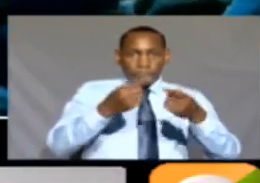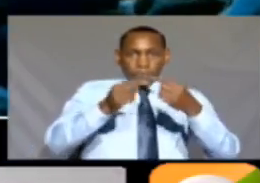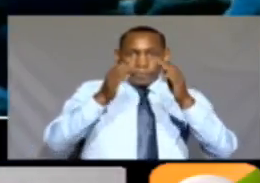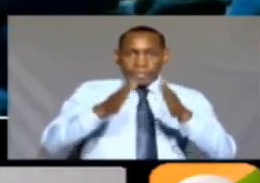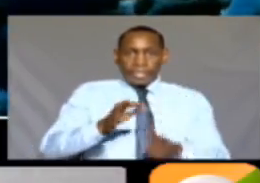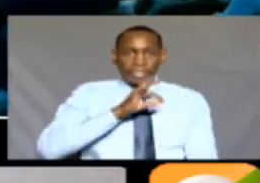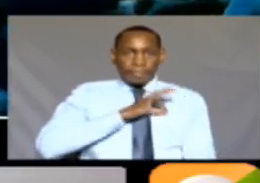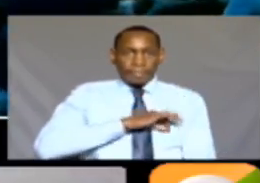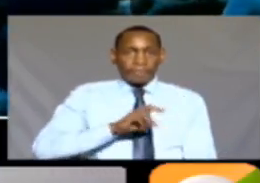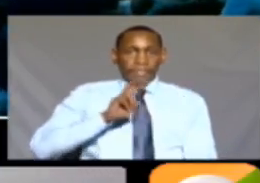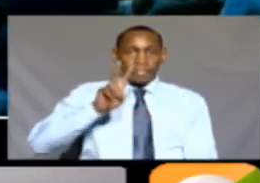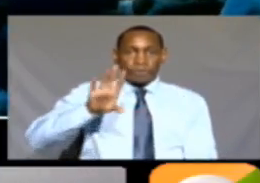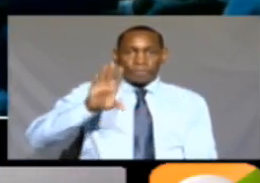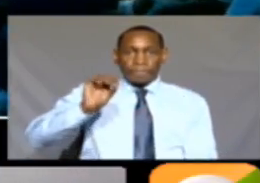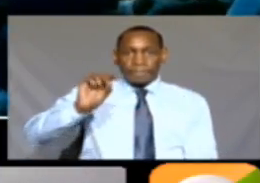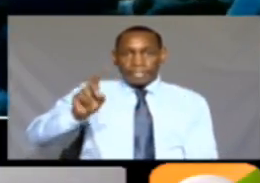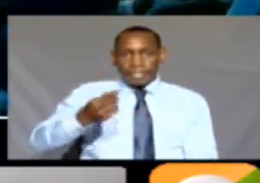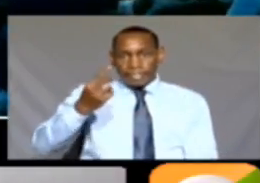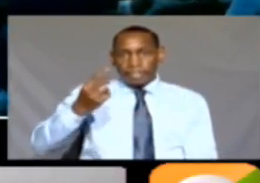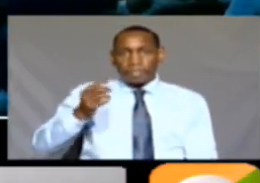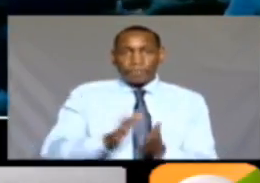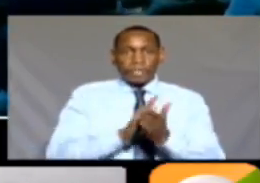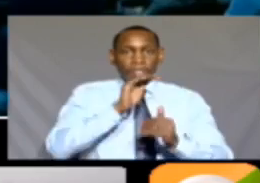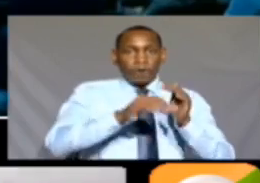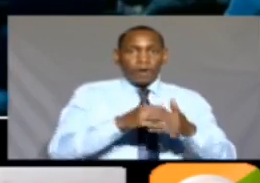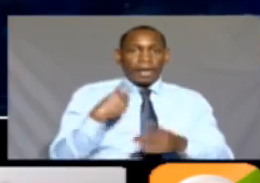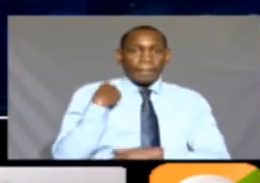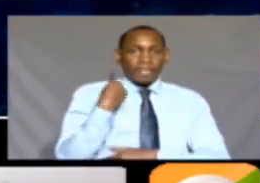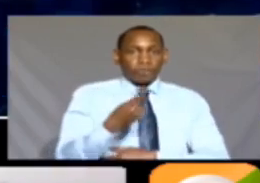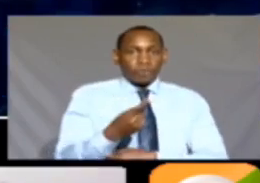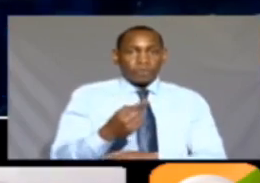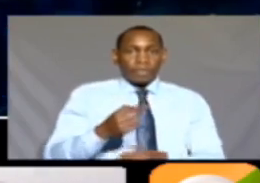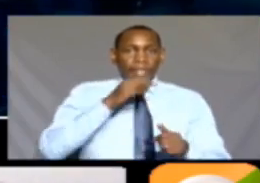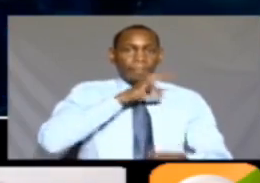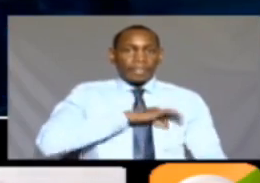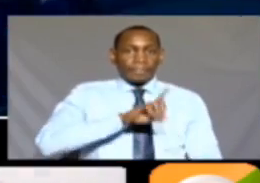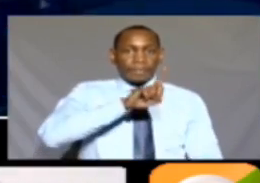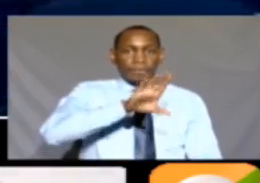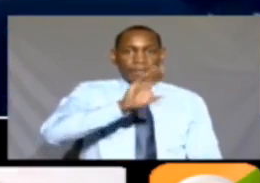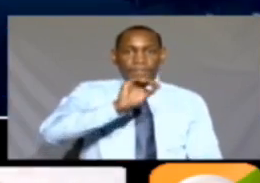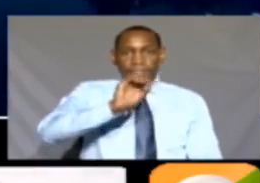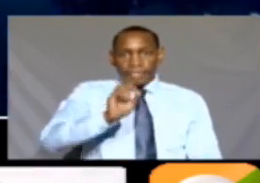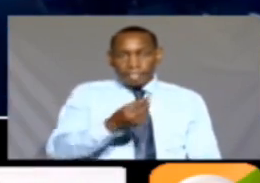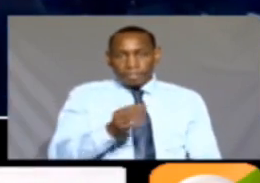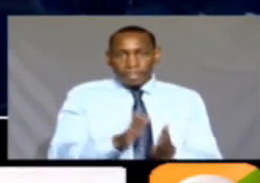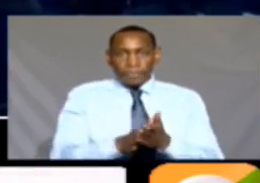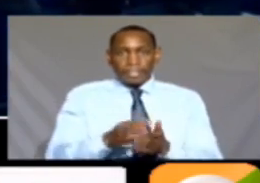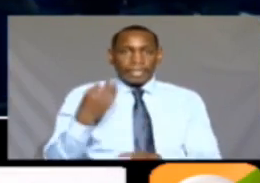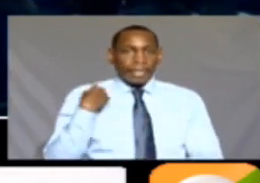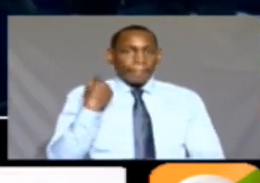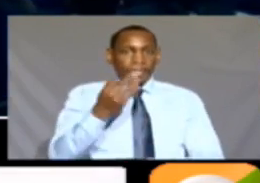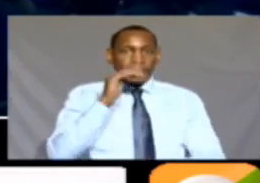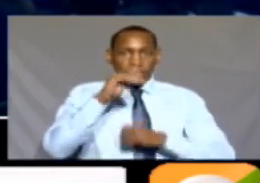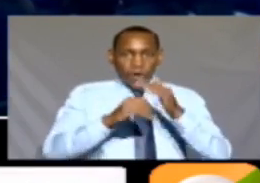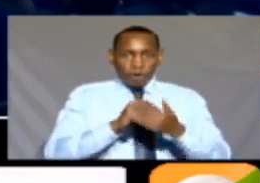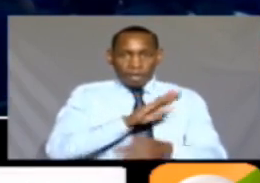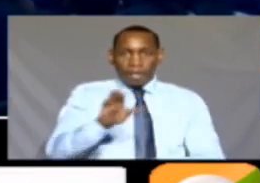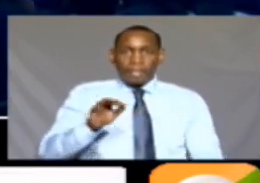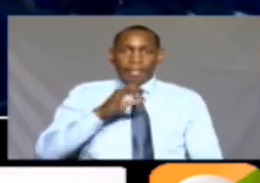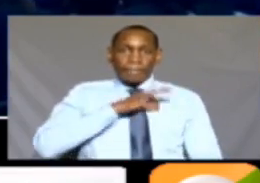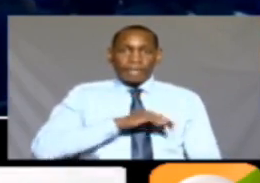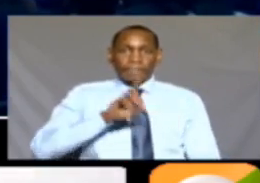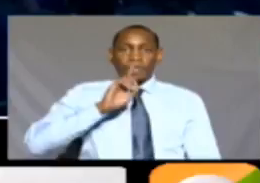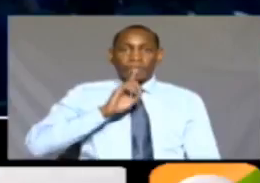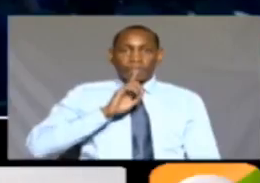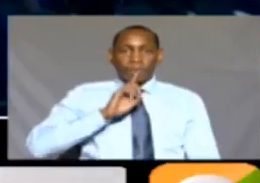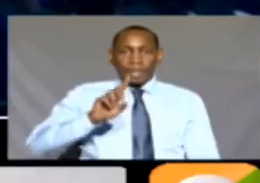were going away with 250,000 shillings, then all the runners-up, 150,000 shillings, and the number threes, all of them got 100,000 shillings. So